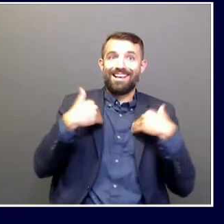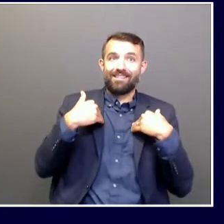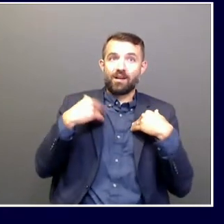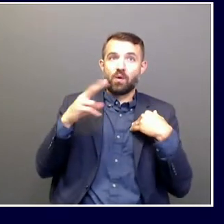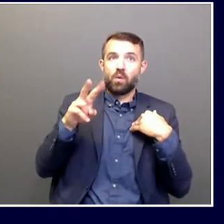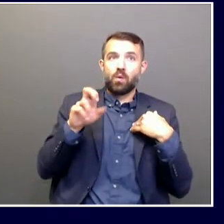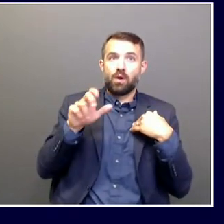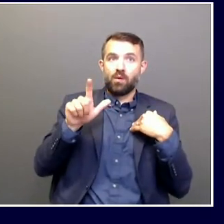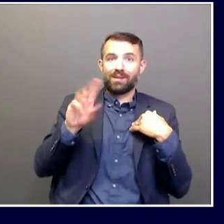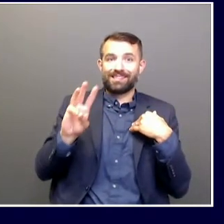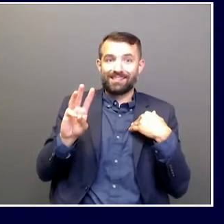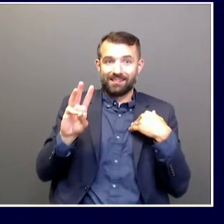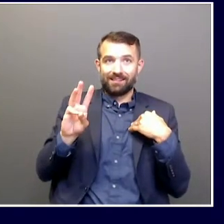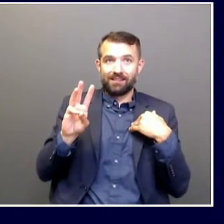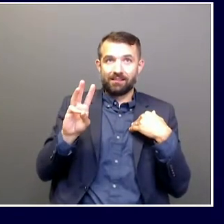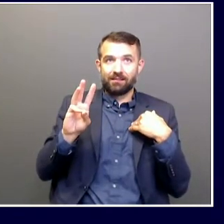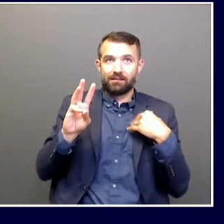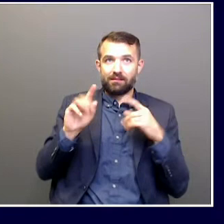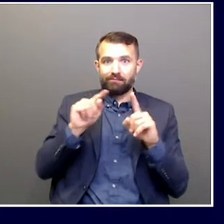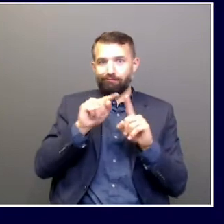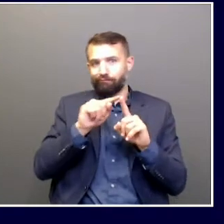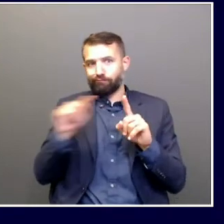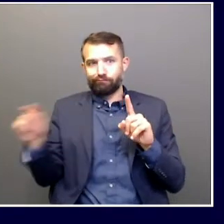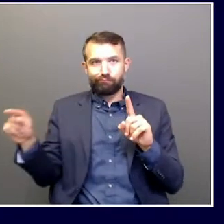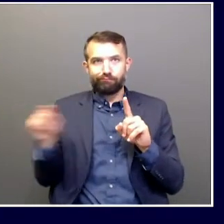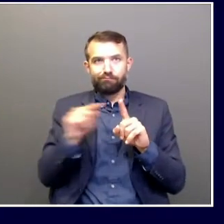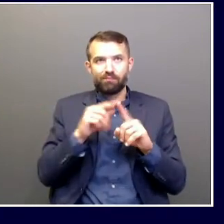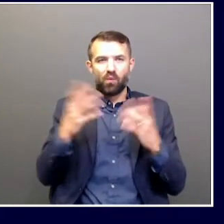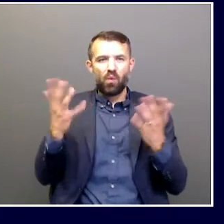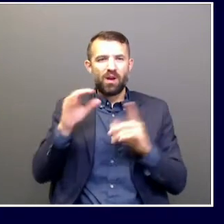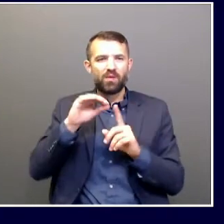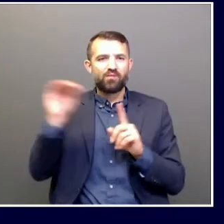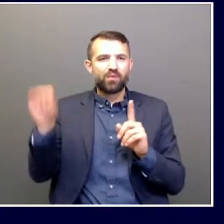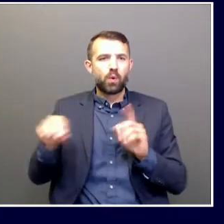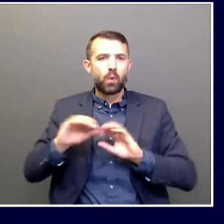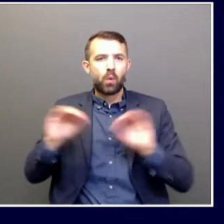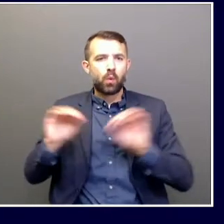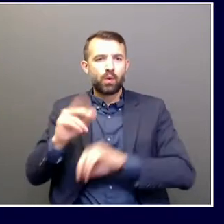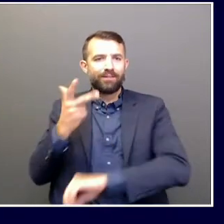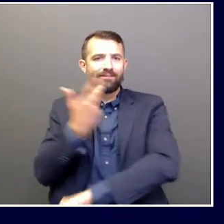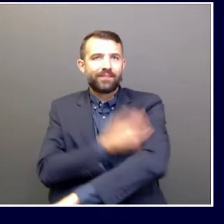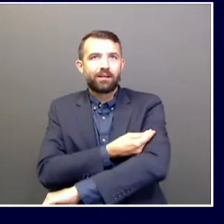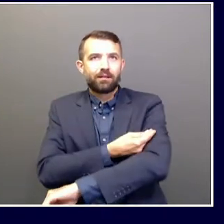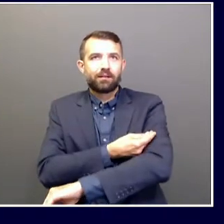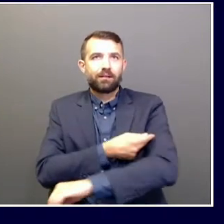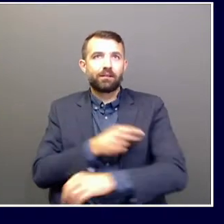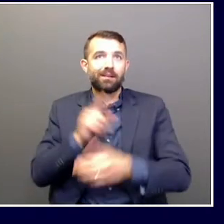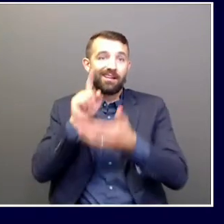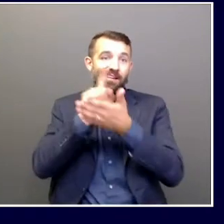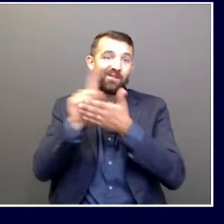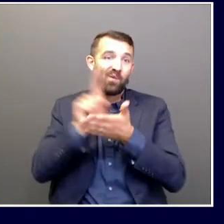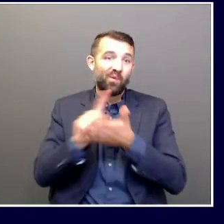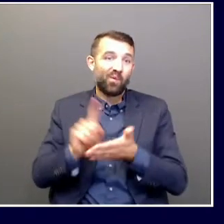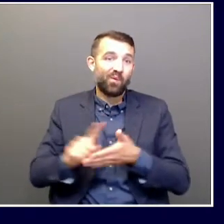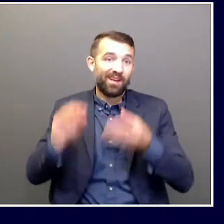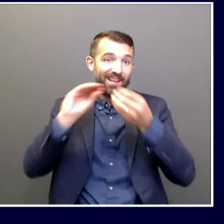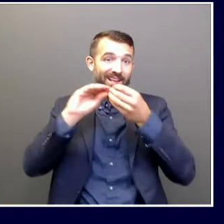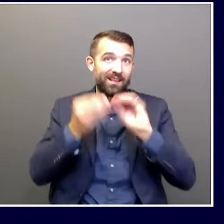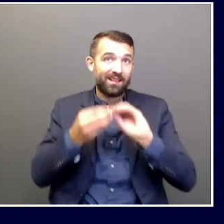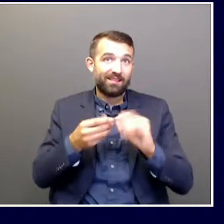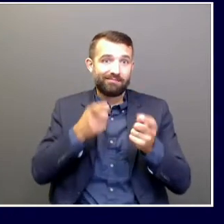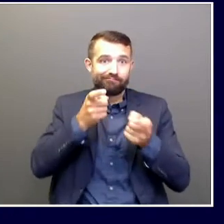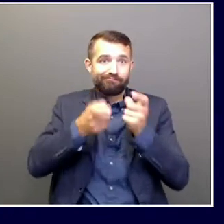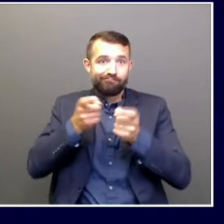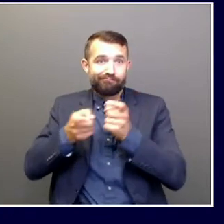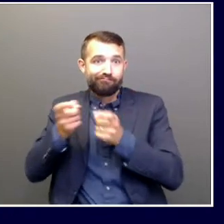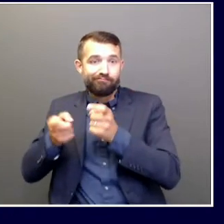that? Yep, sure, Patrick. It varies week by week, but over the past 8 weeks,